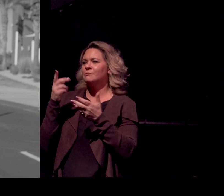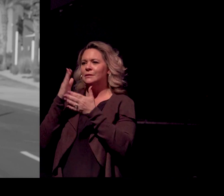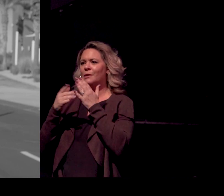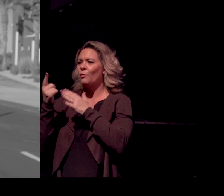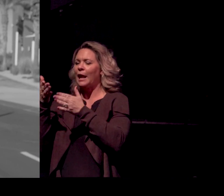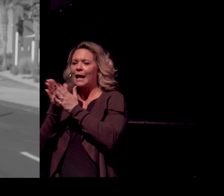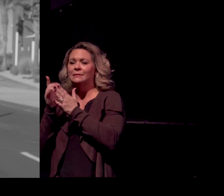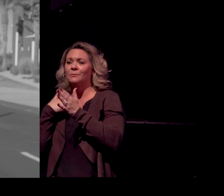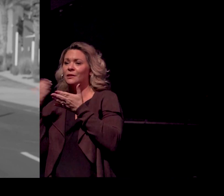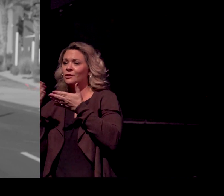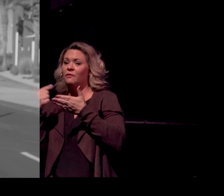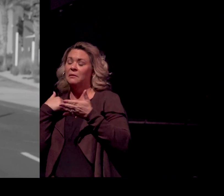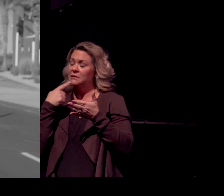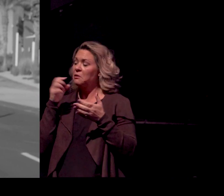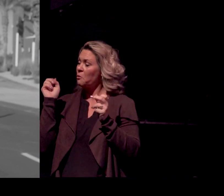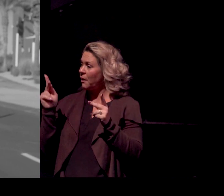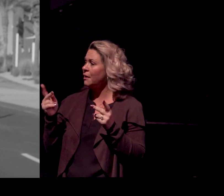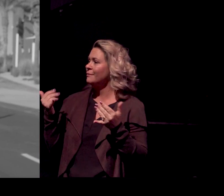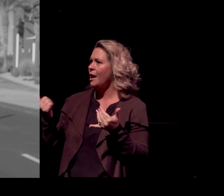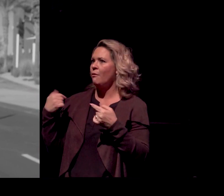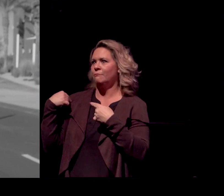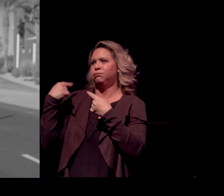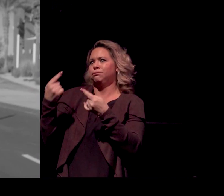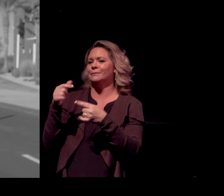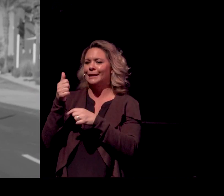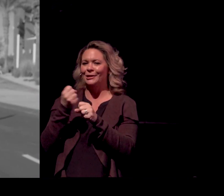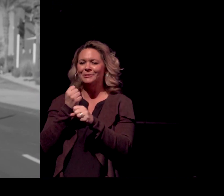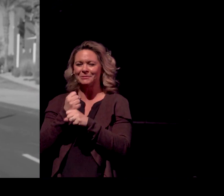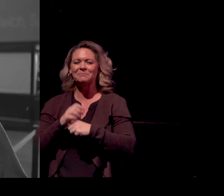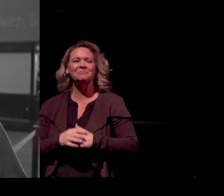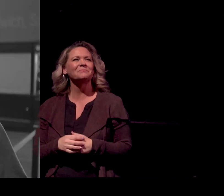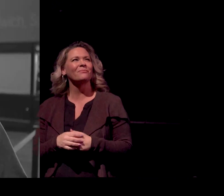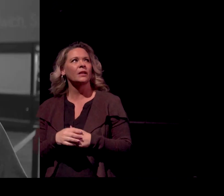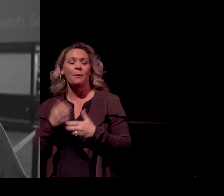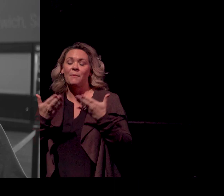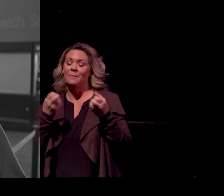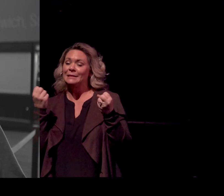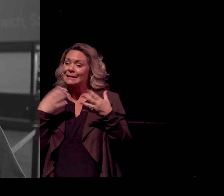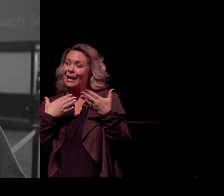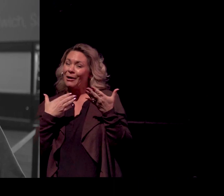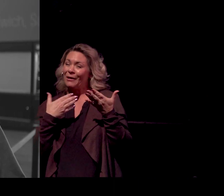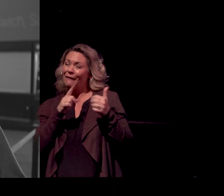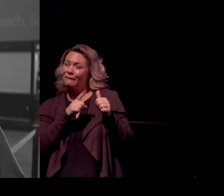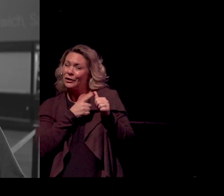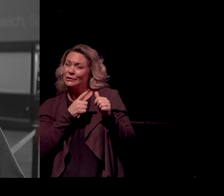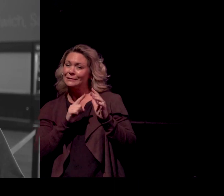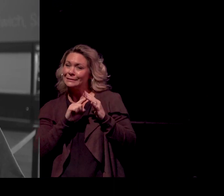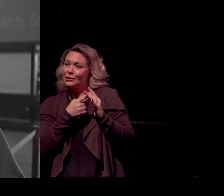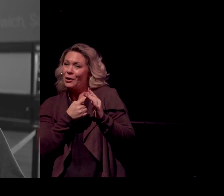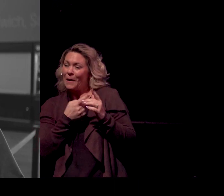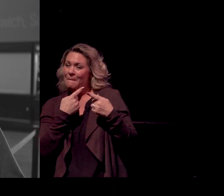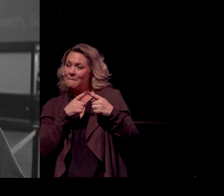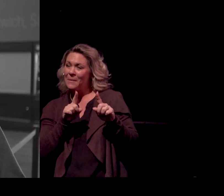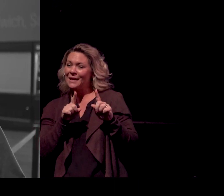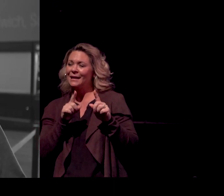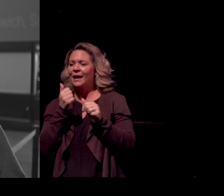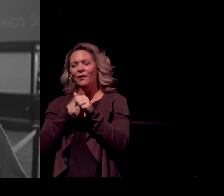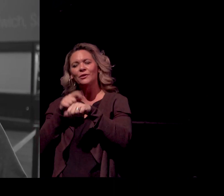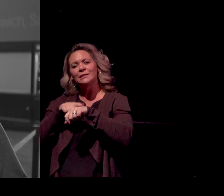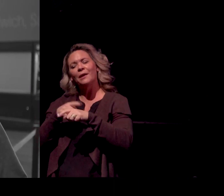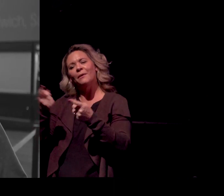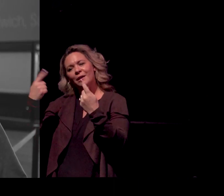said, we need servers, and here it is all these years later. Like, it might seem kind of scary to get yourself out there at first,